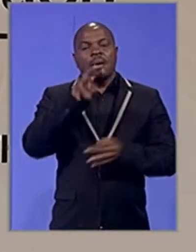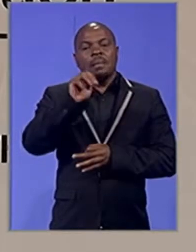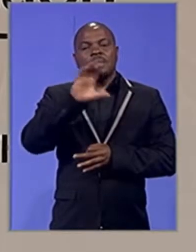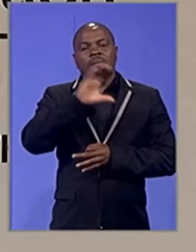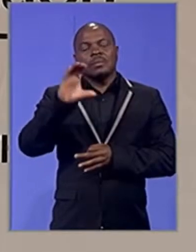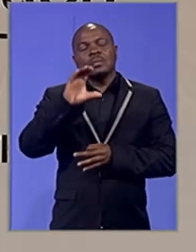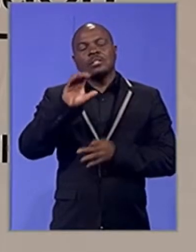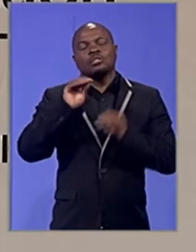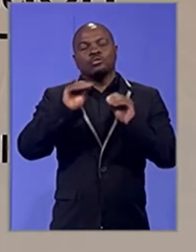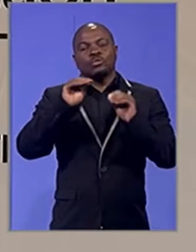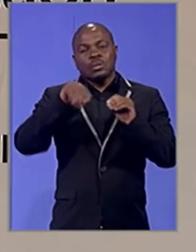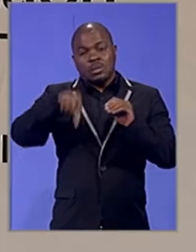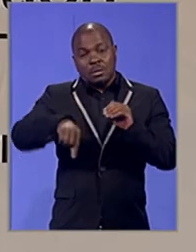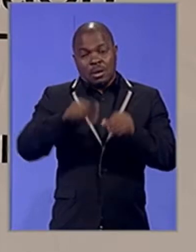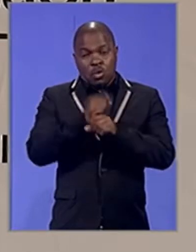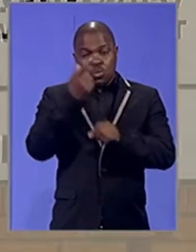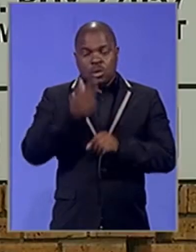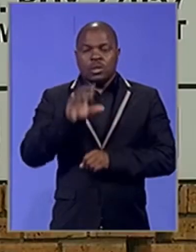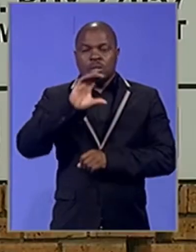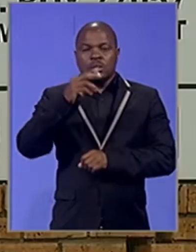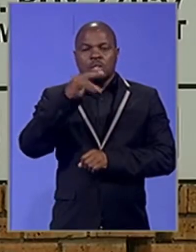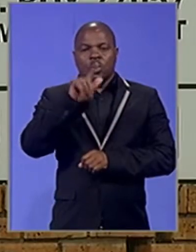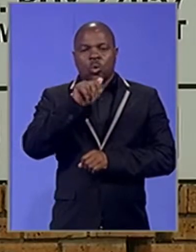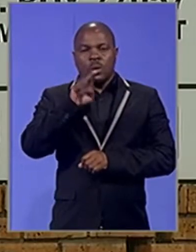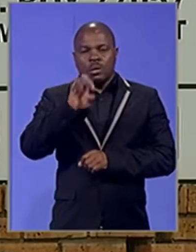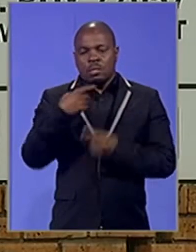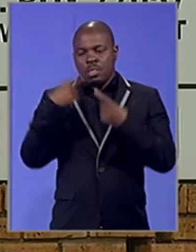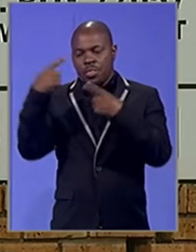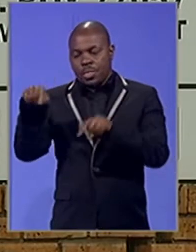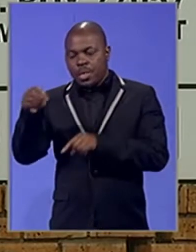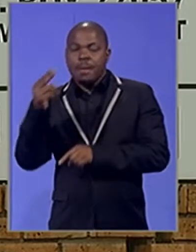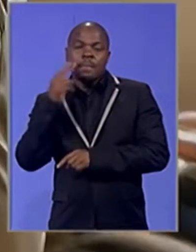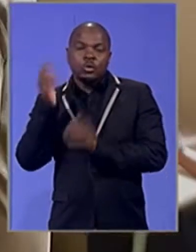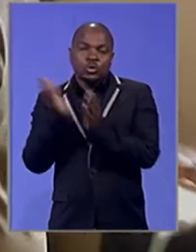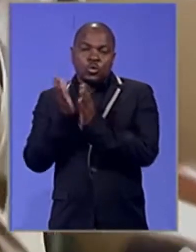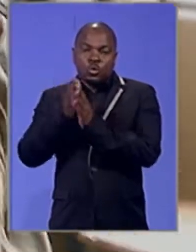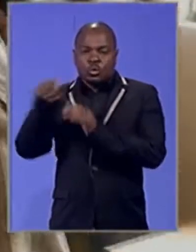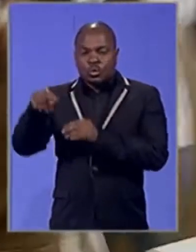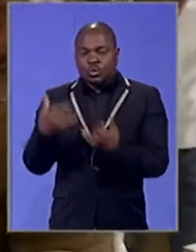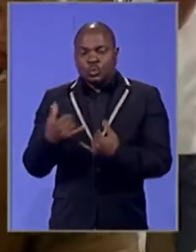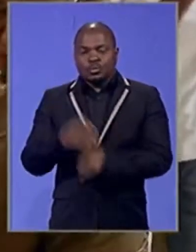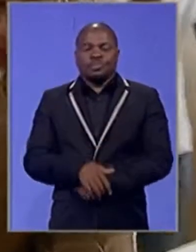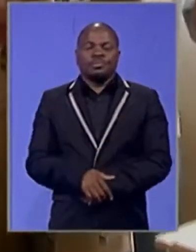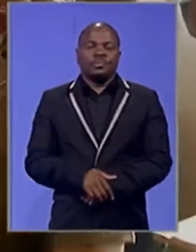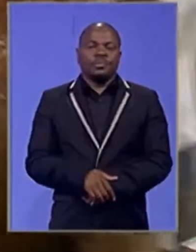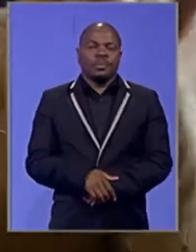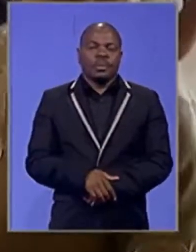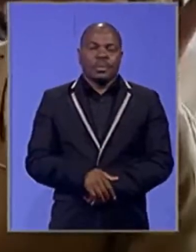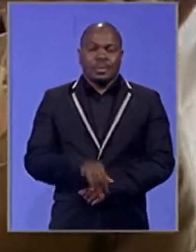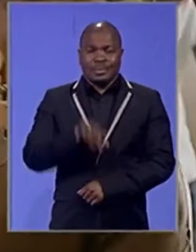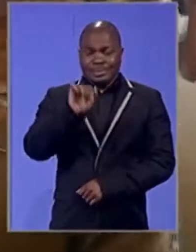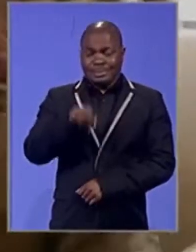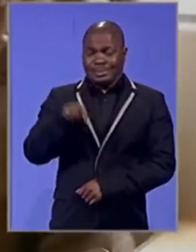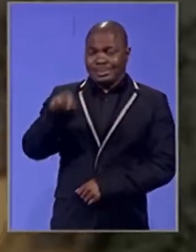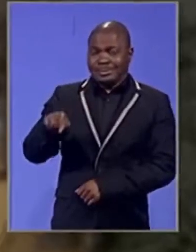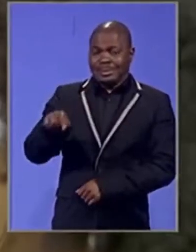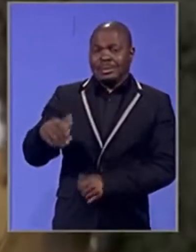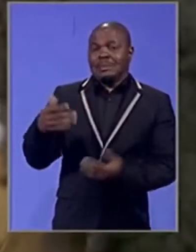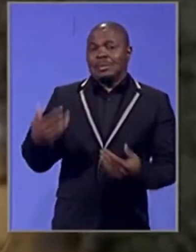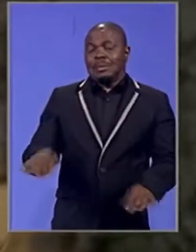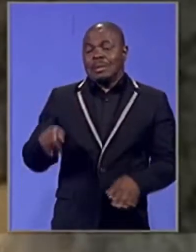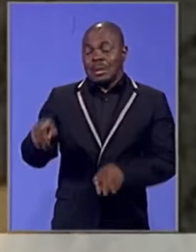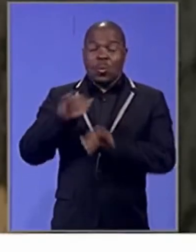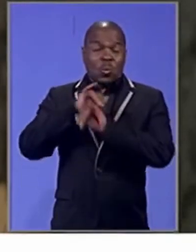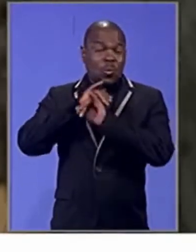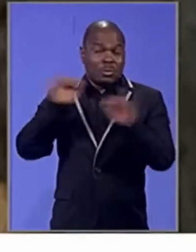Gauteng Matome ba etetse sekolo sa Nellmapius gompieno. Indeed, there are a cohort that face the worst